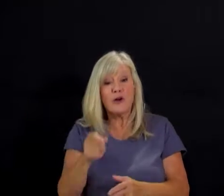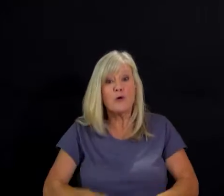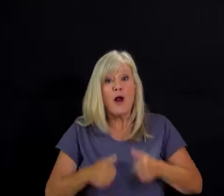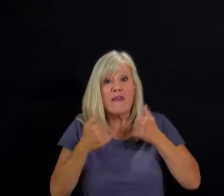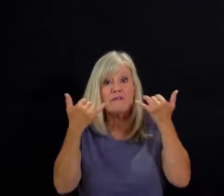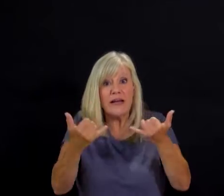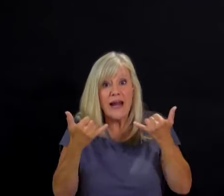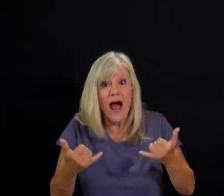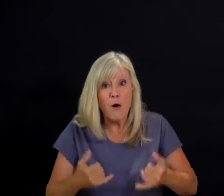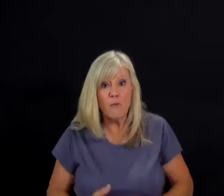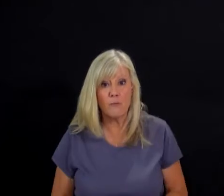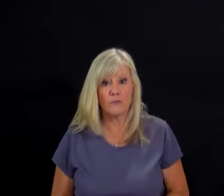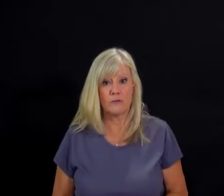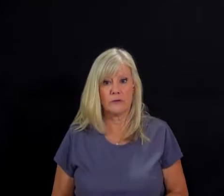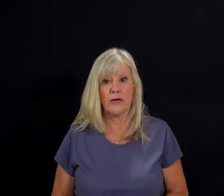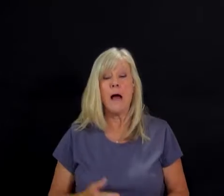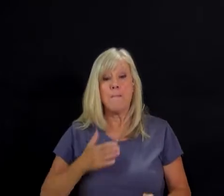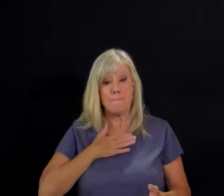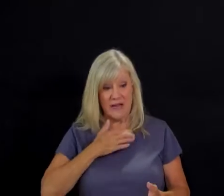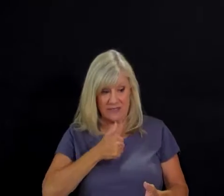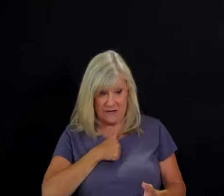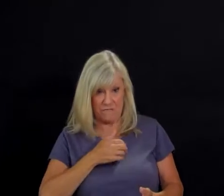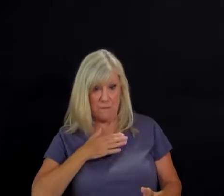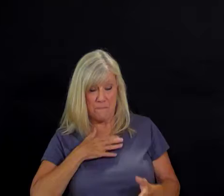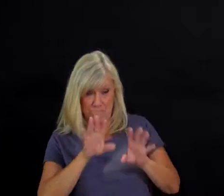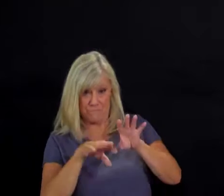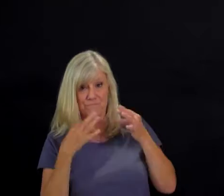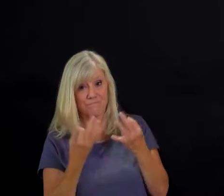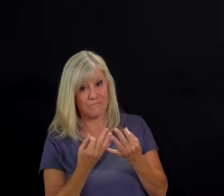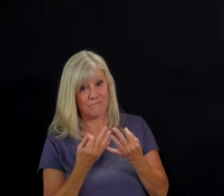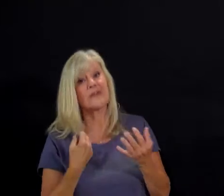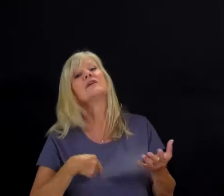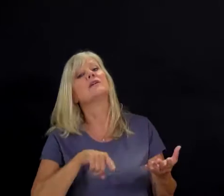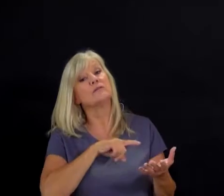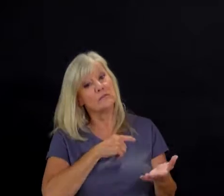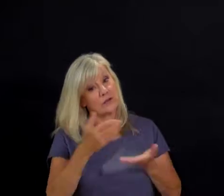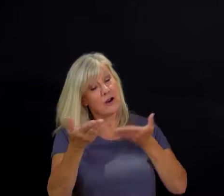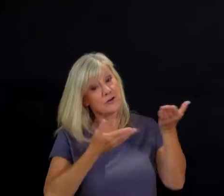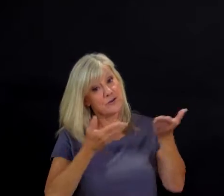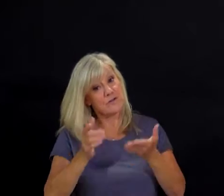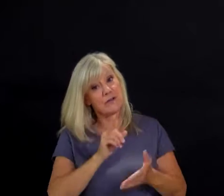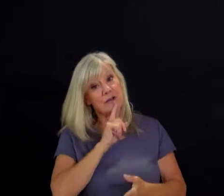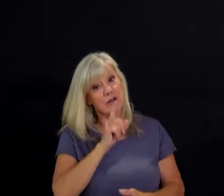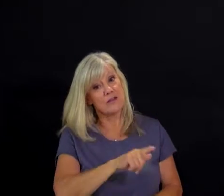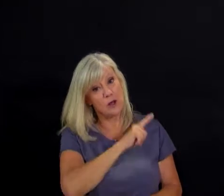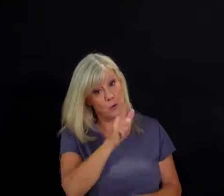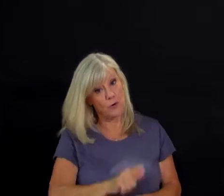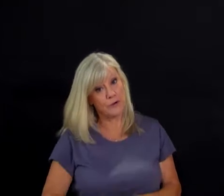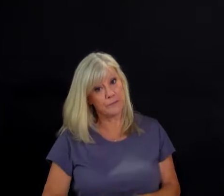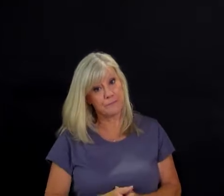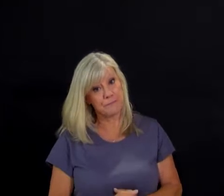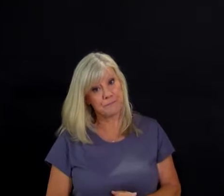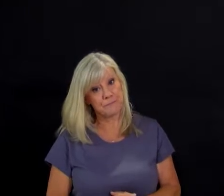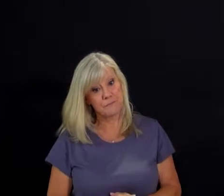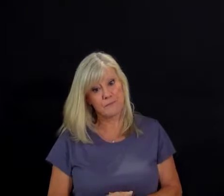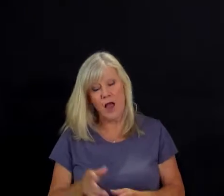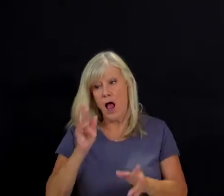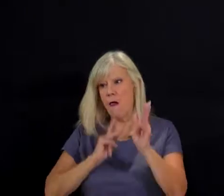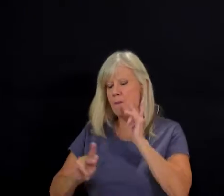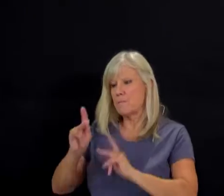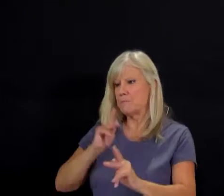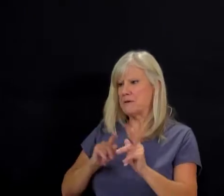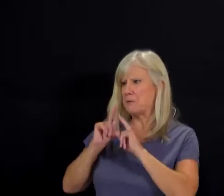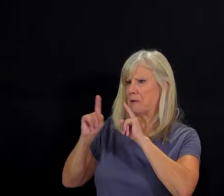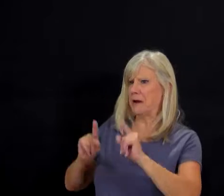dwelling. As for me and my household, we will serve the Lord. But the